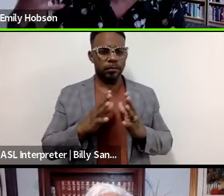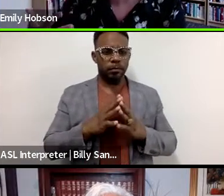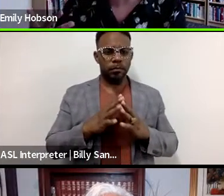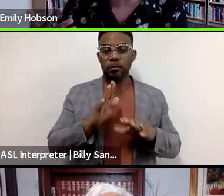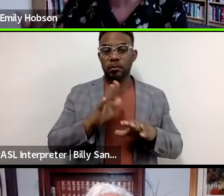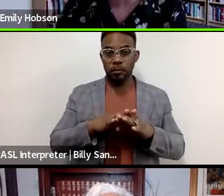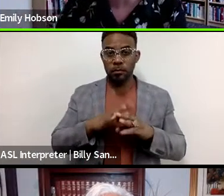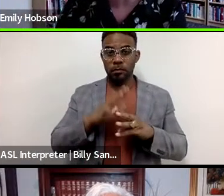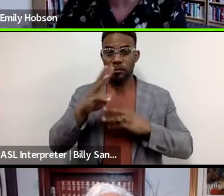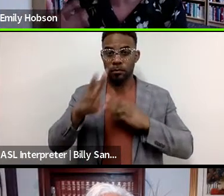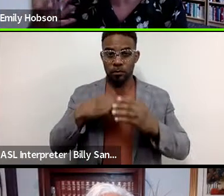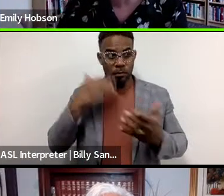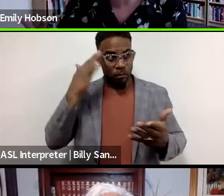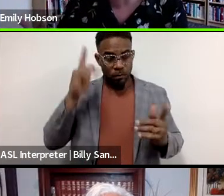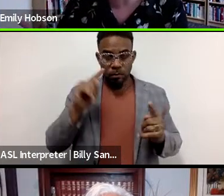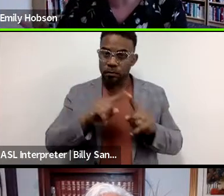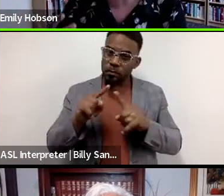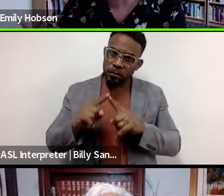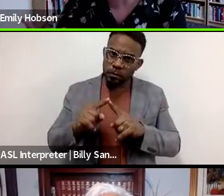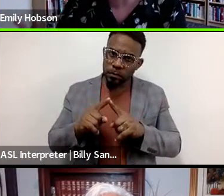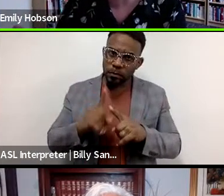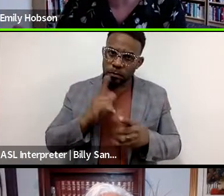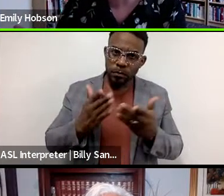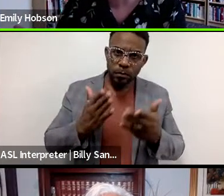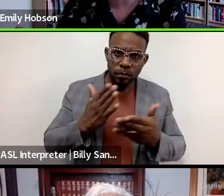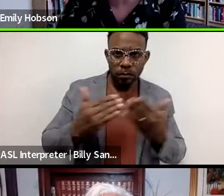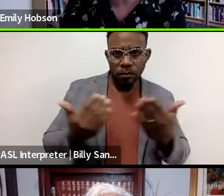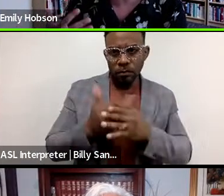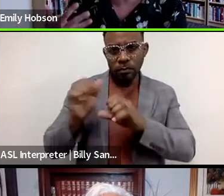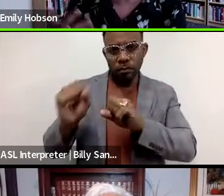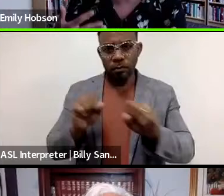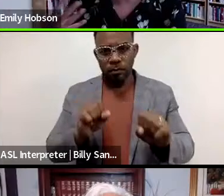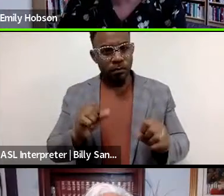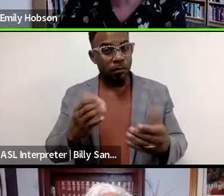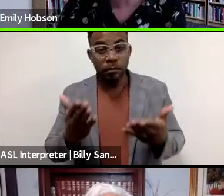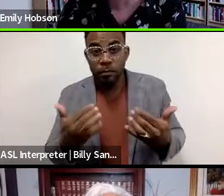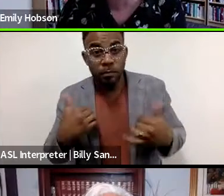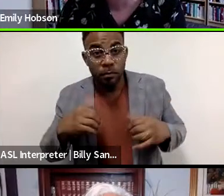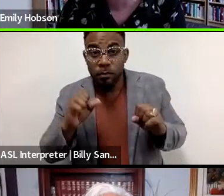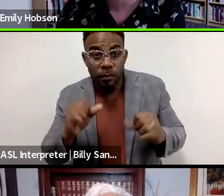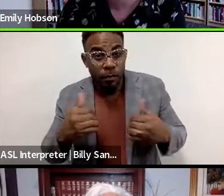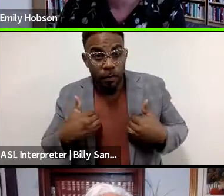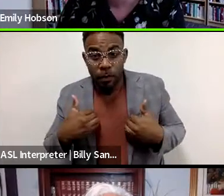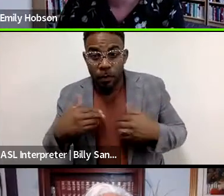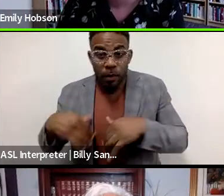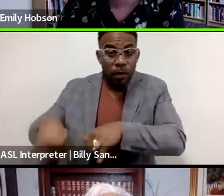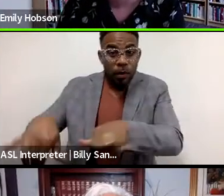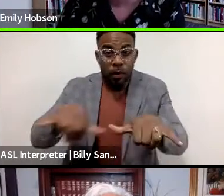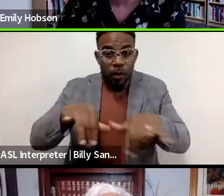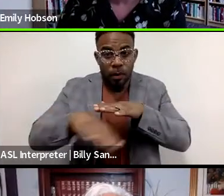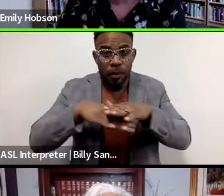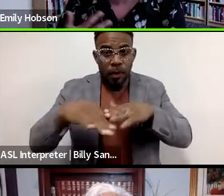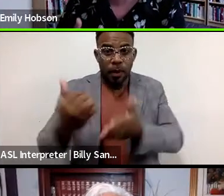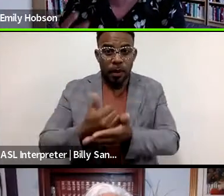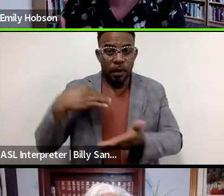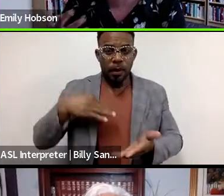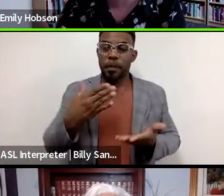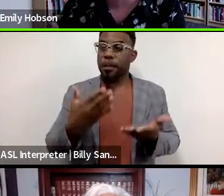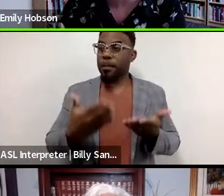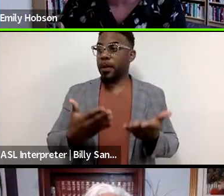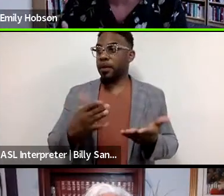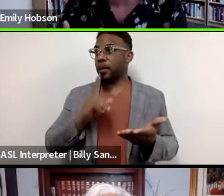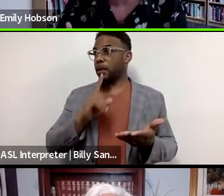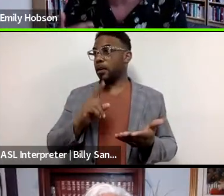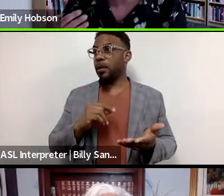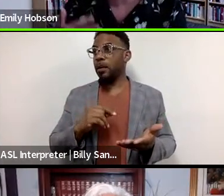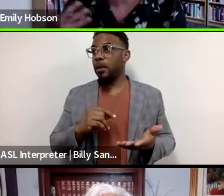on the sort of world as we knew it, but also that there were maybe some new possibilities. Hey, maybe we can have a universal basic income. Maybe there